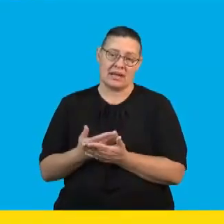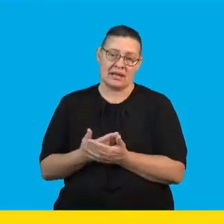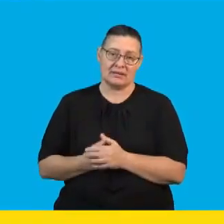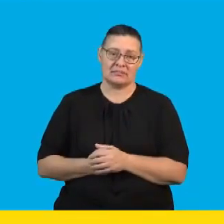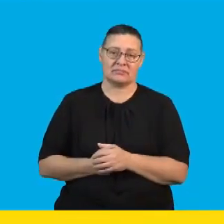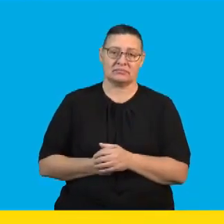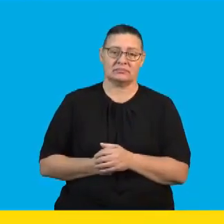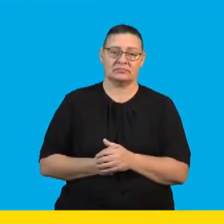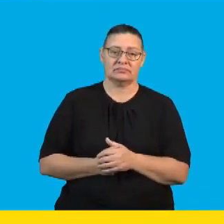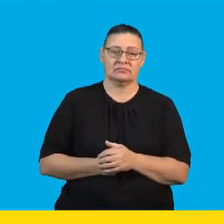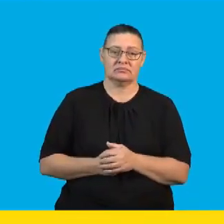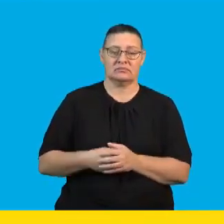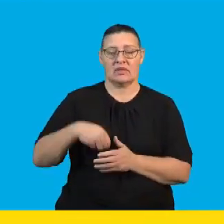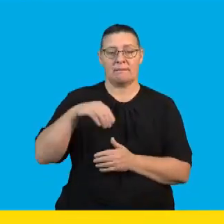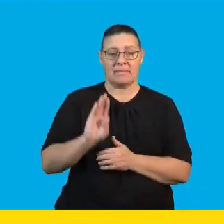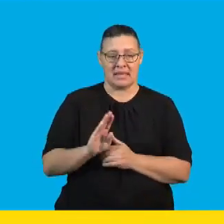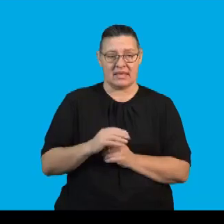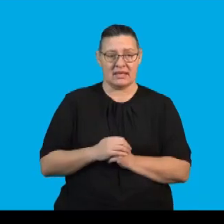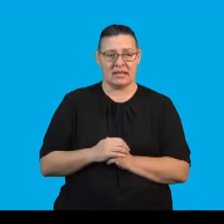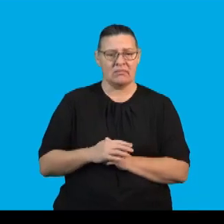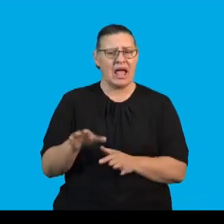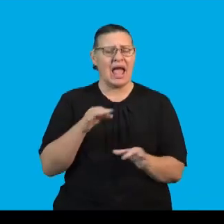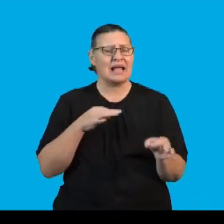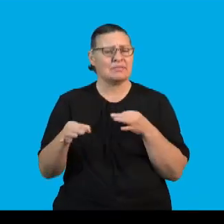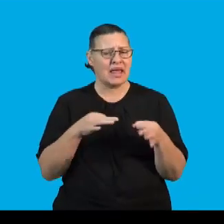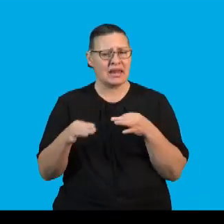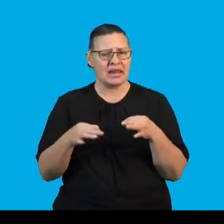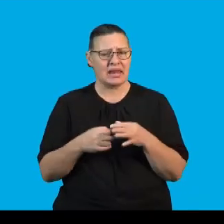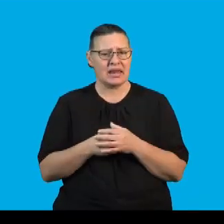likely to fall pregnant. Question number B, explain